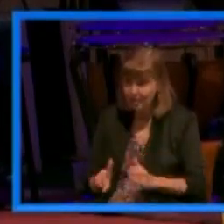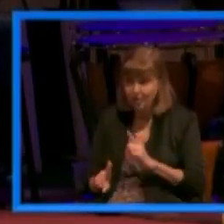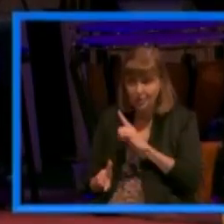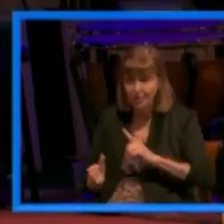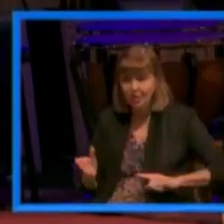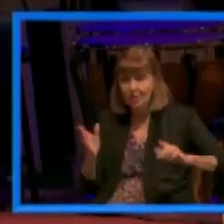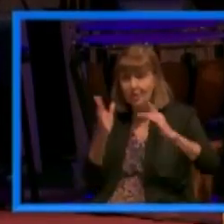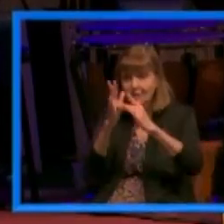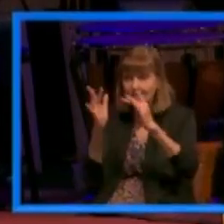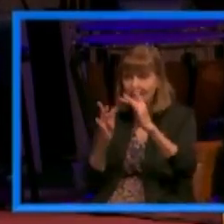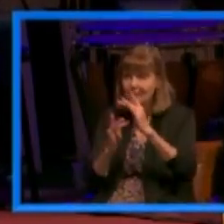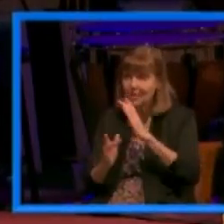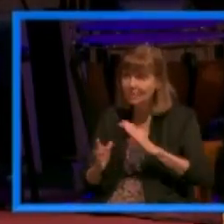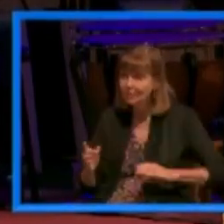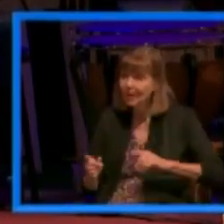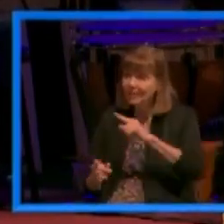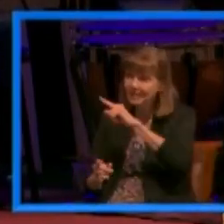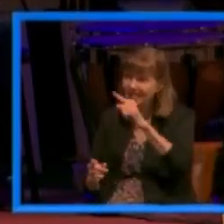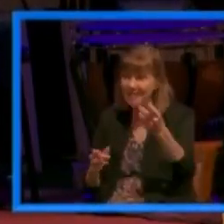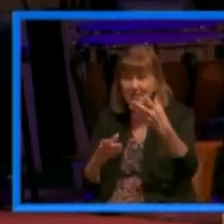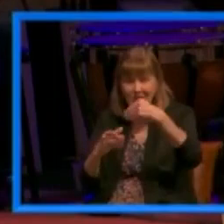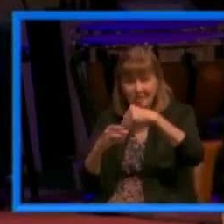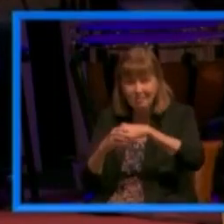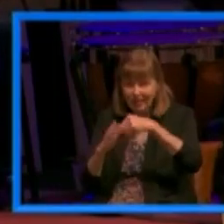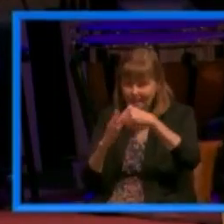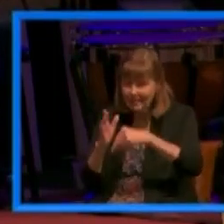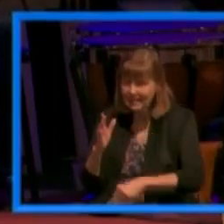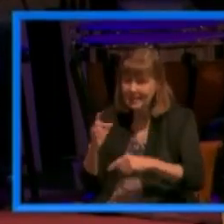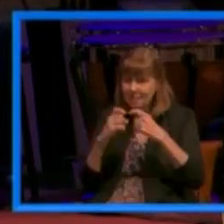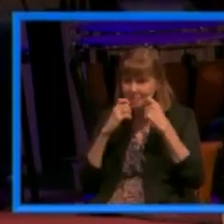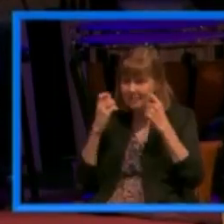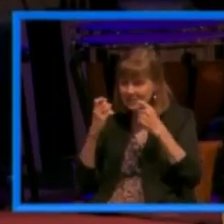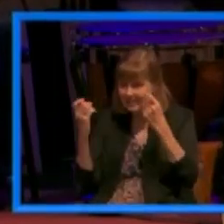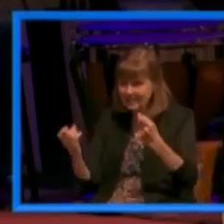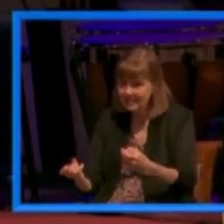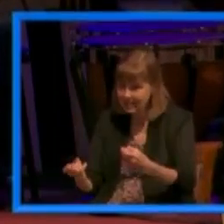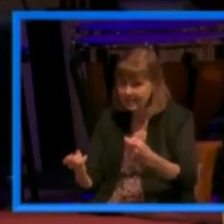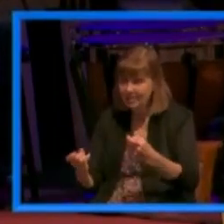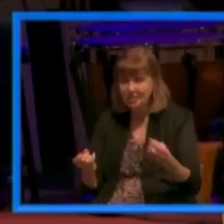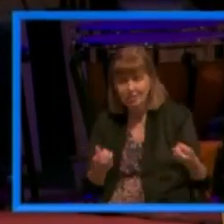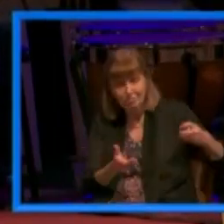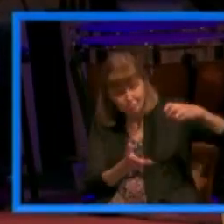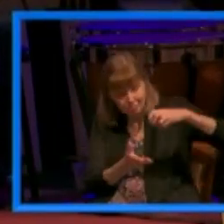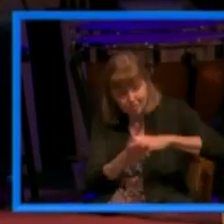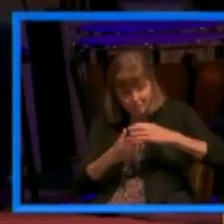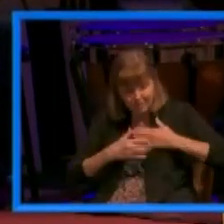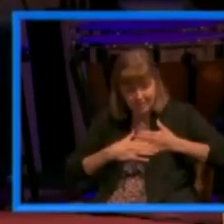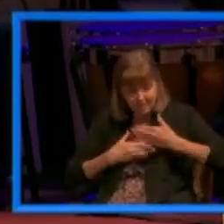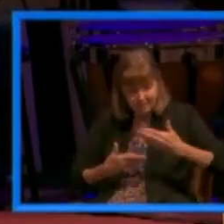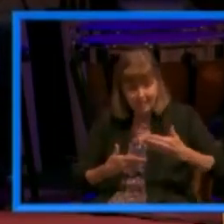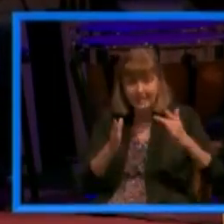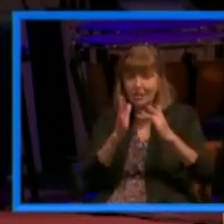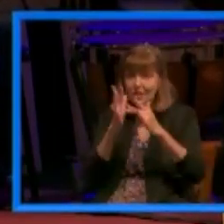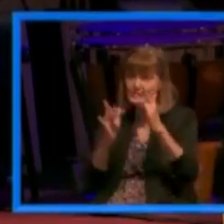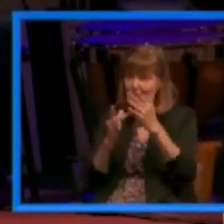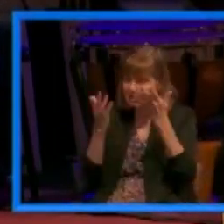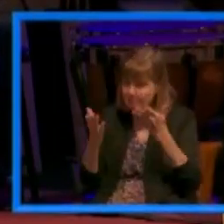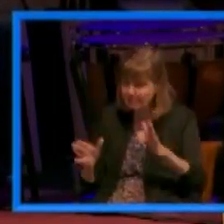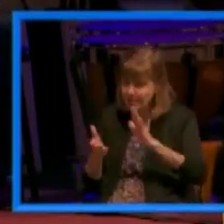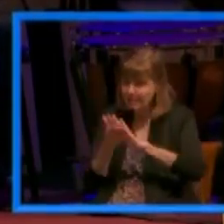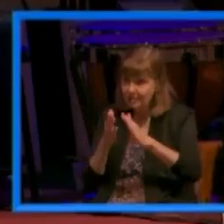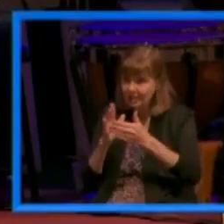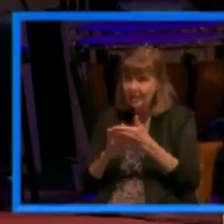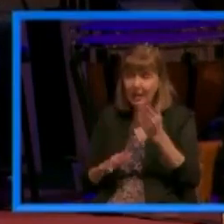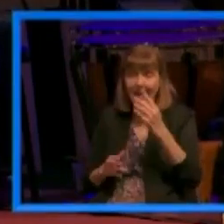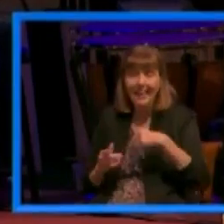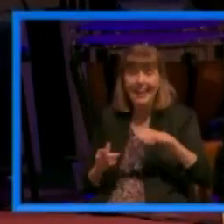and confess and rejoice that Jesus has already washed those sins away. If you are here this morning and you say, Pastor, I'm not a Christian. I still carry